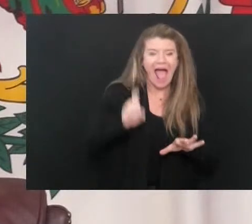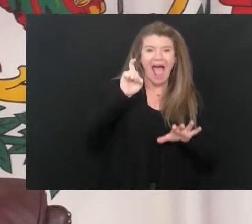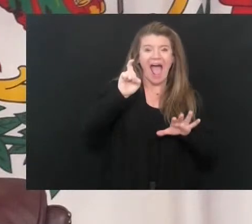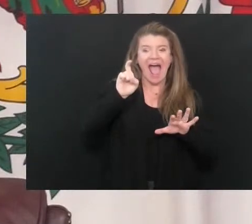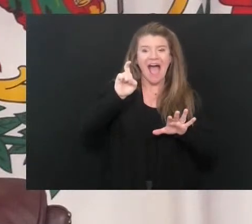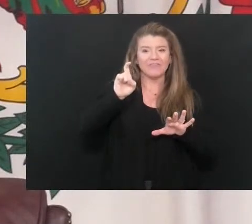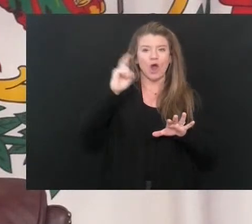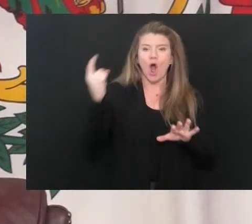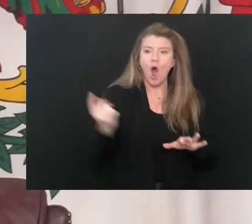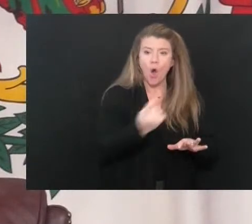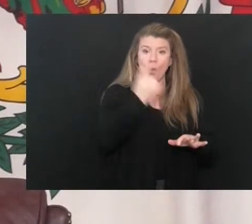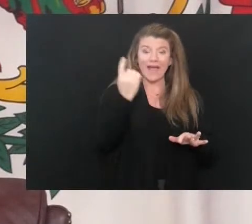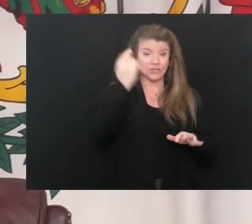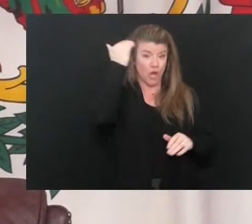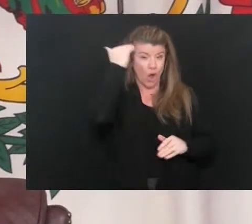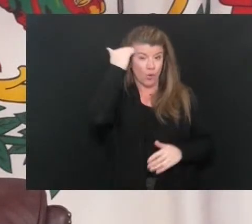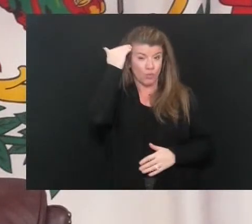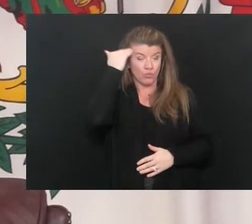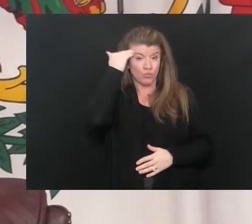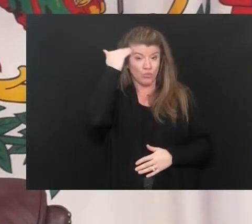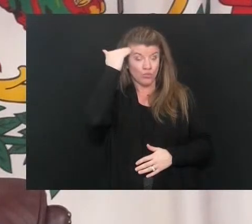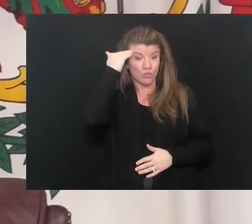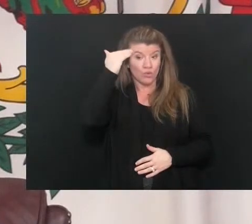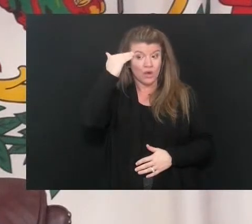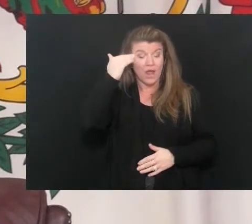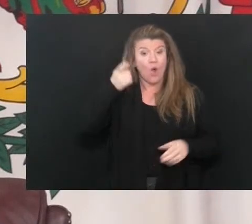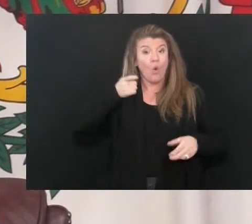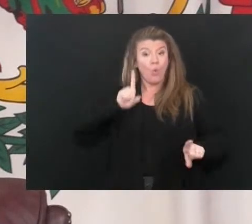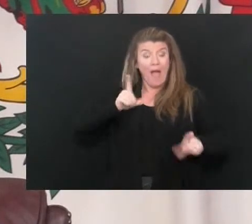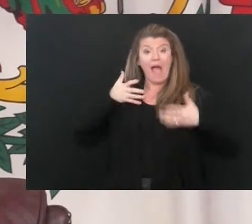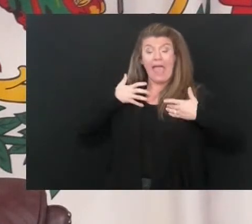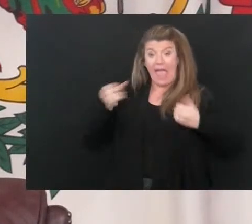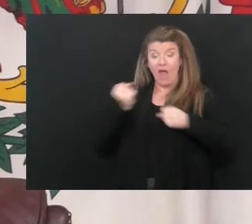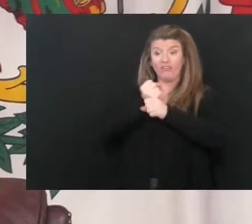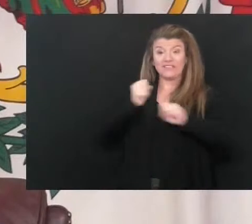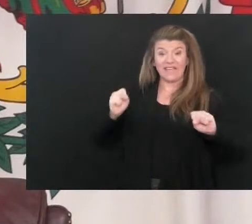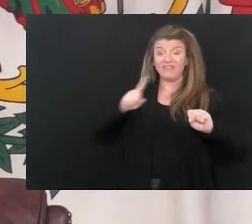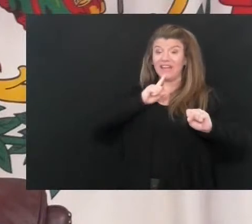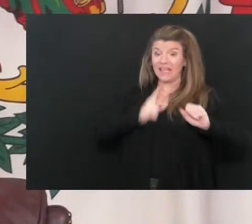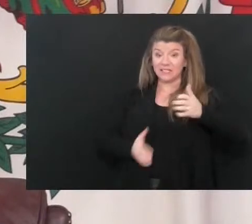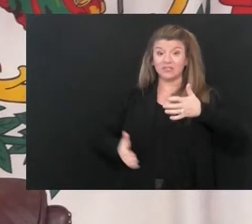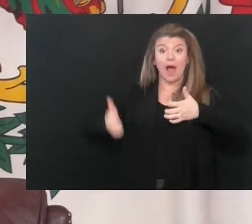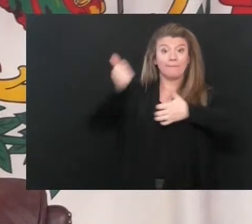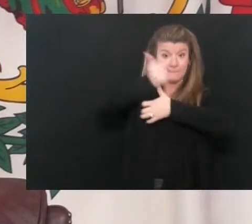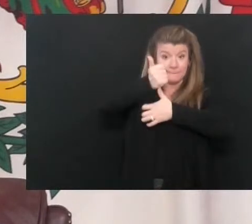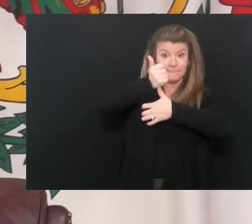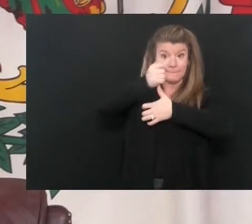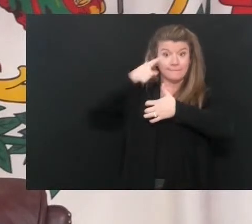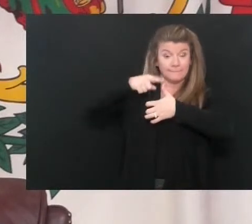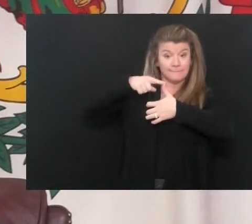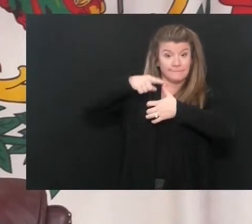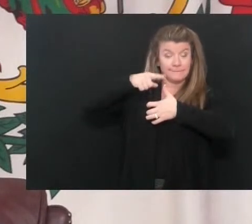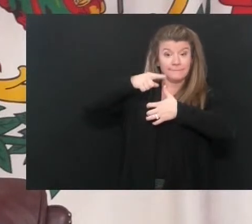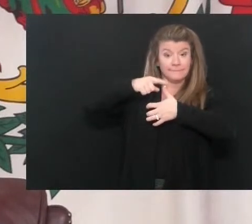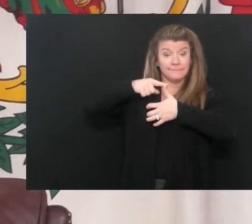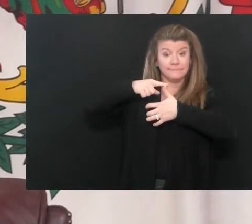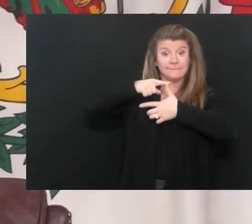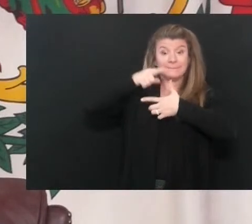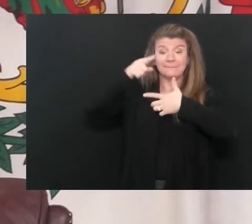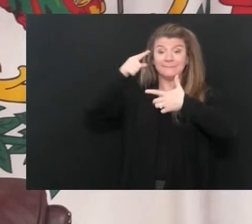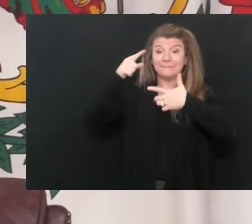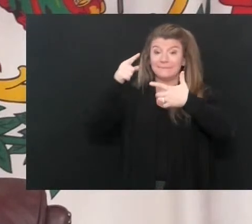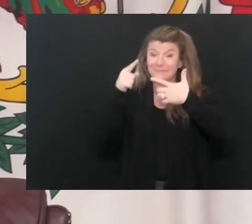totally always realize that while the health and safety is paramount, you know, or paramount